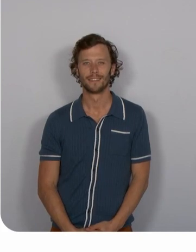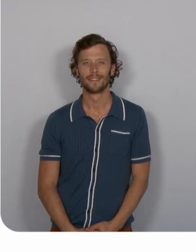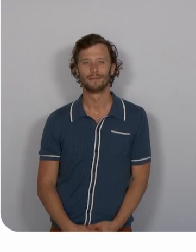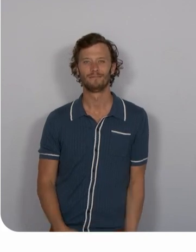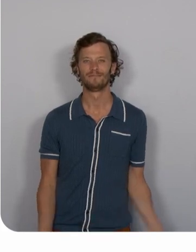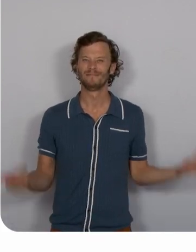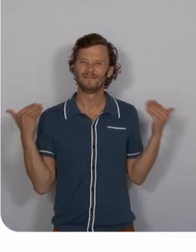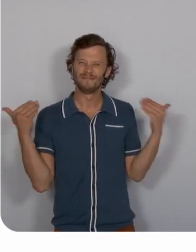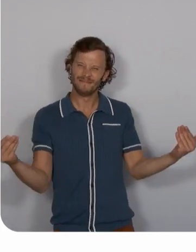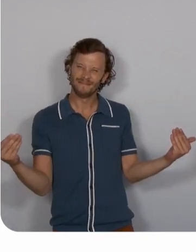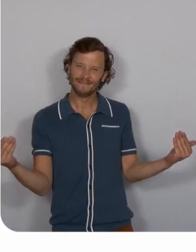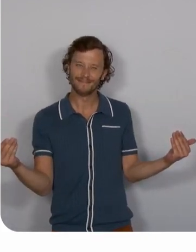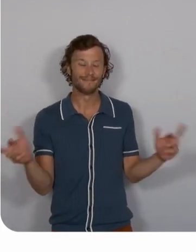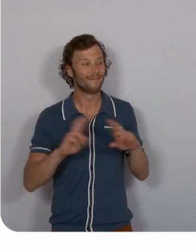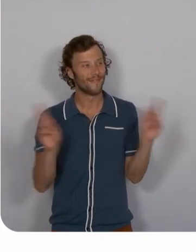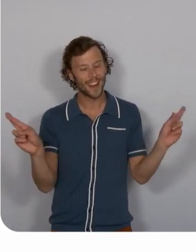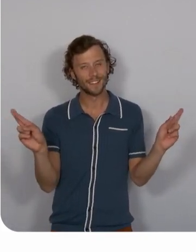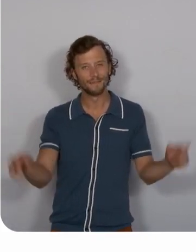Let's get it. Ready?